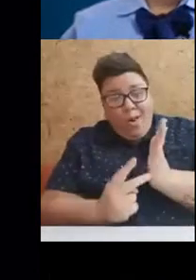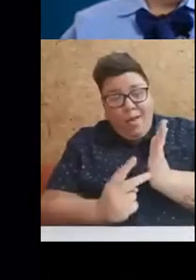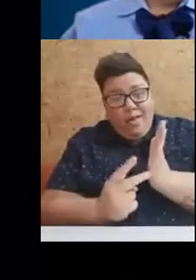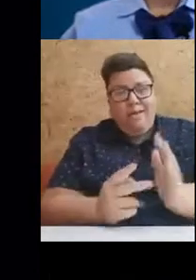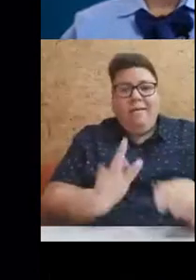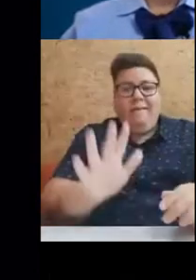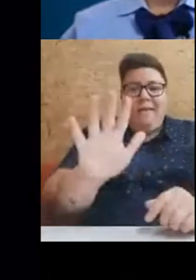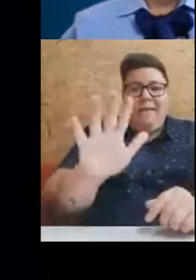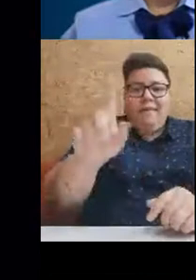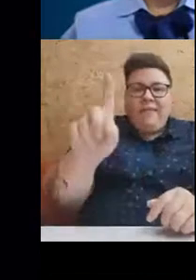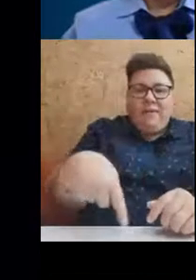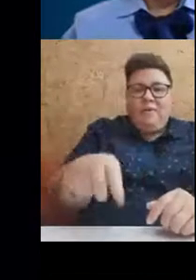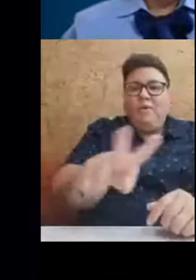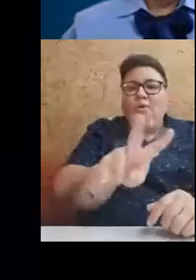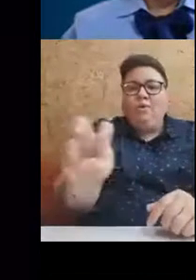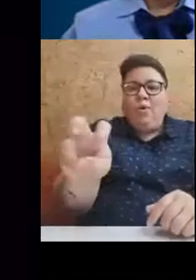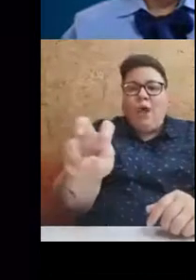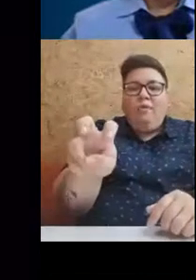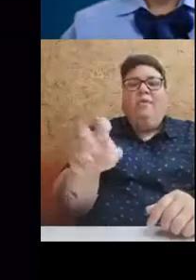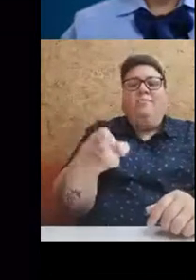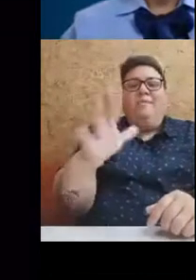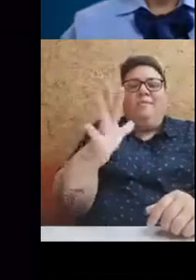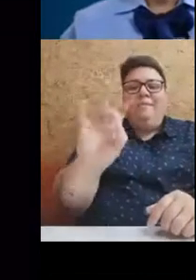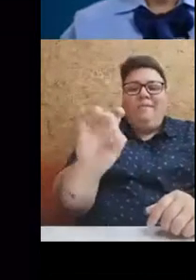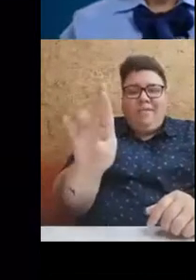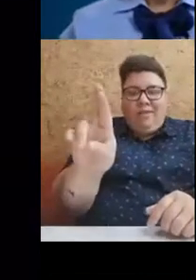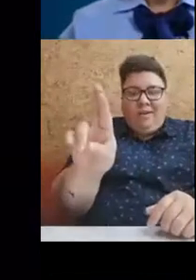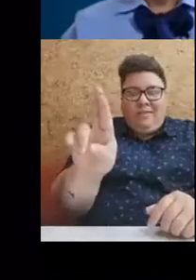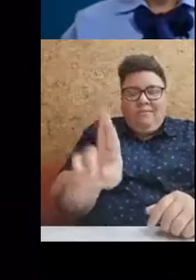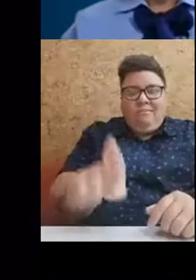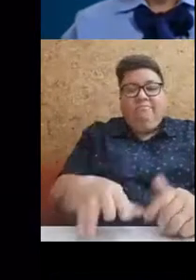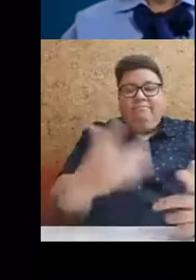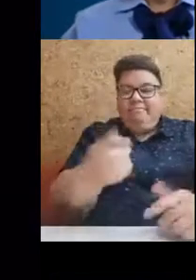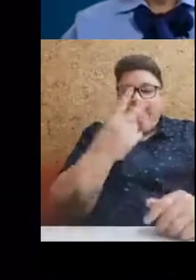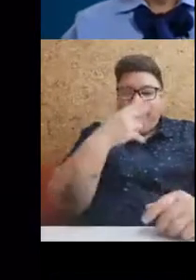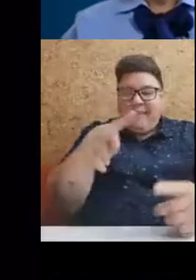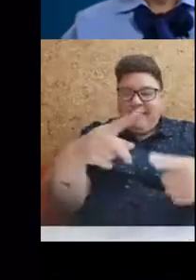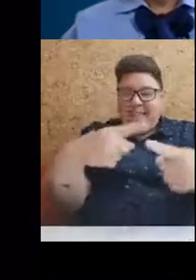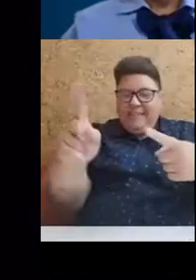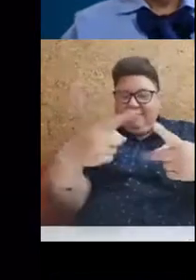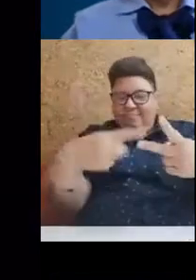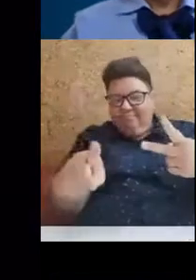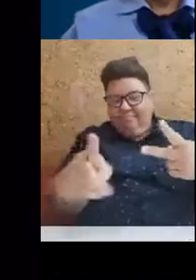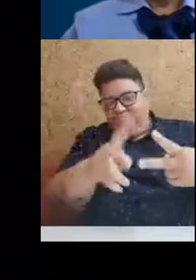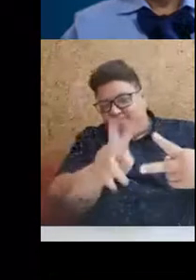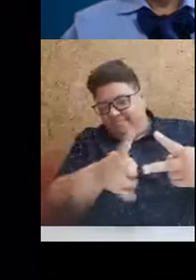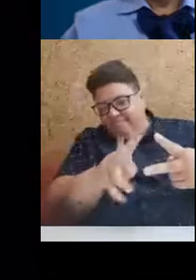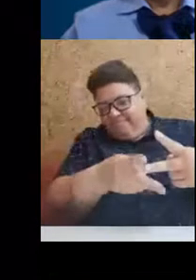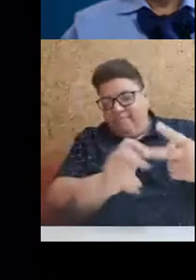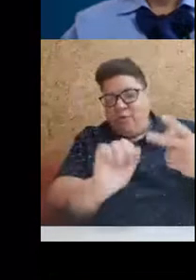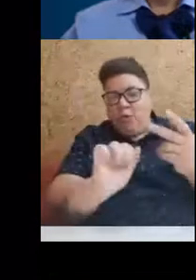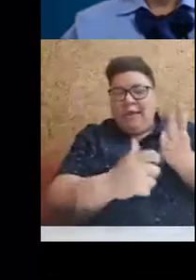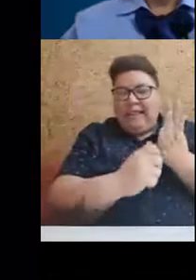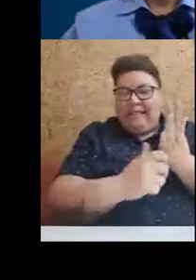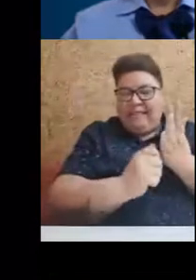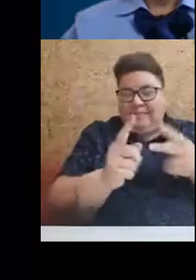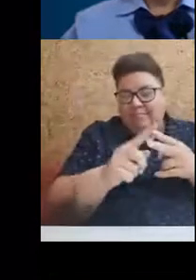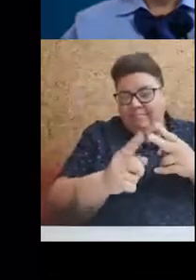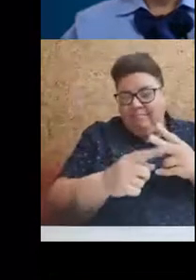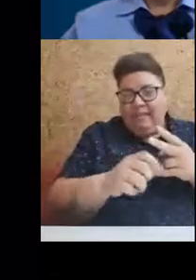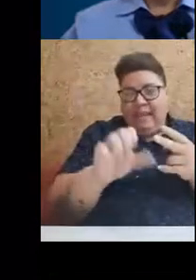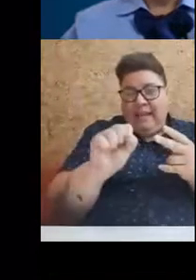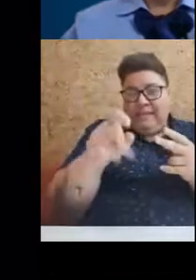5,250 Rand. So you can see that the two tax incentives that we offer, the SBC, small